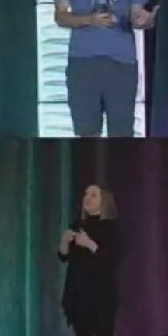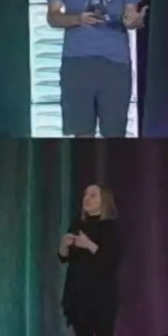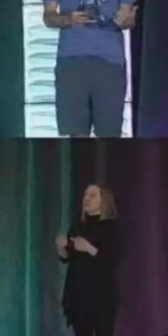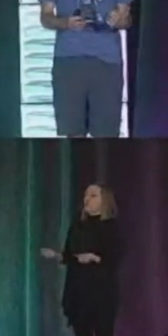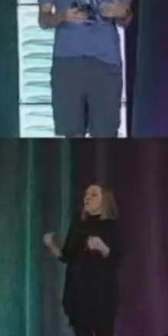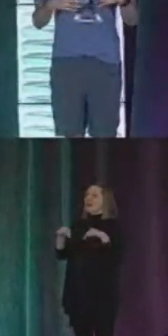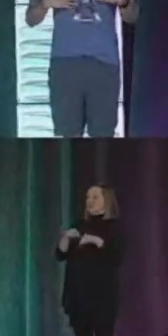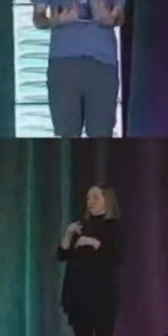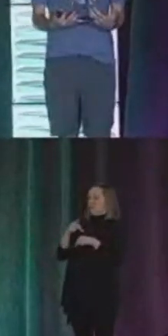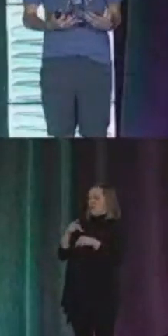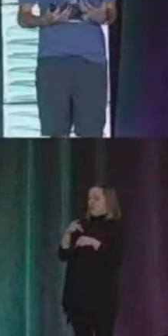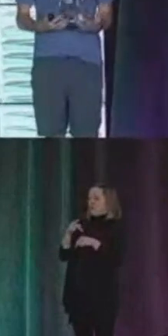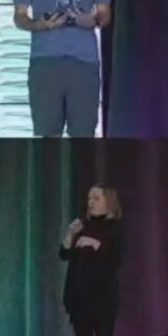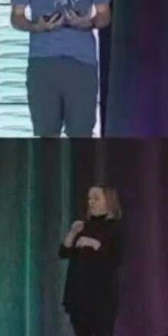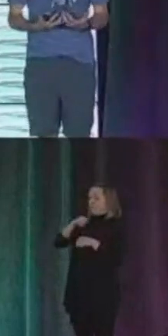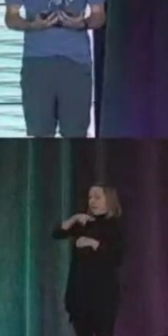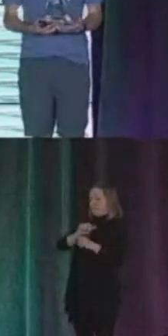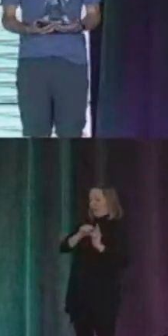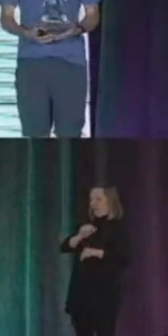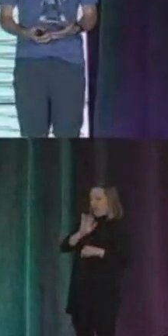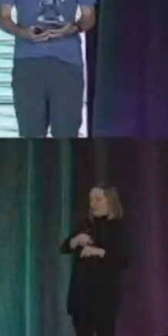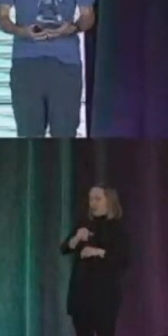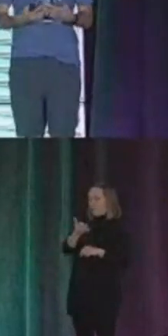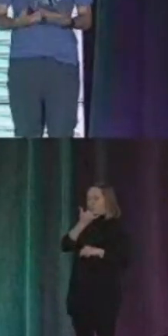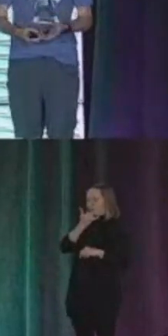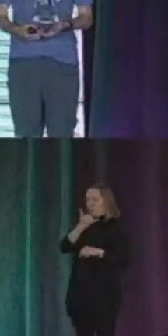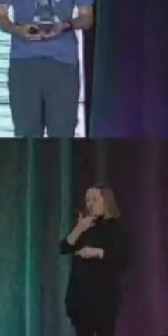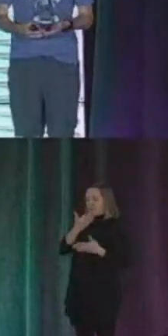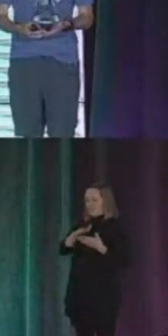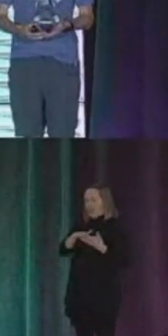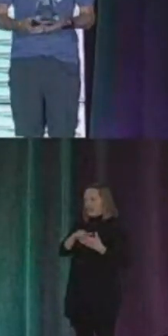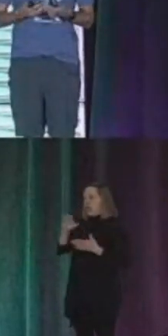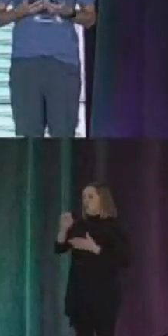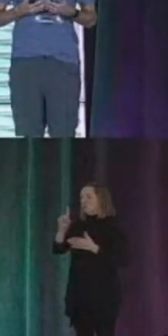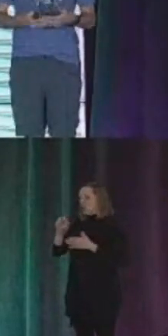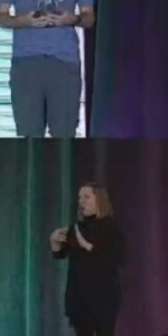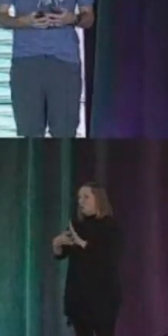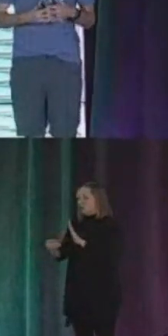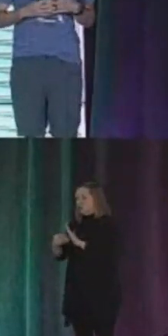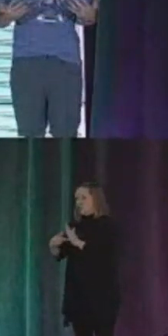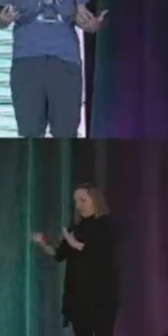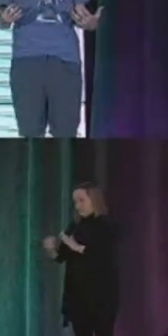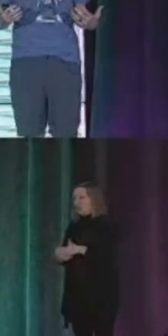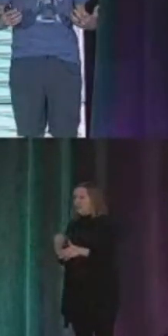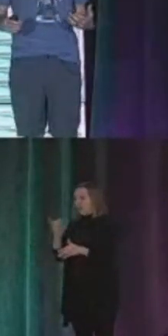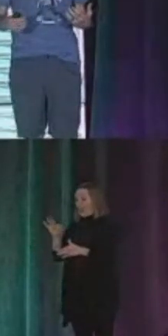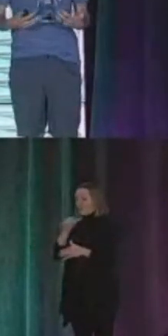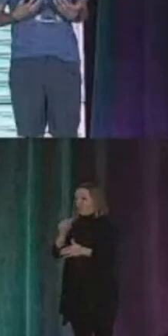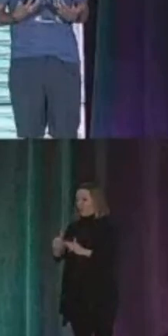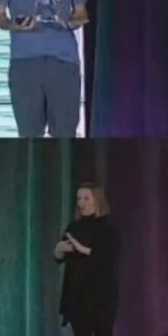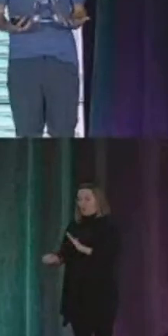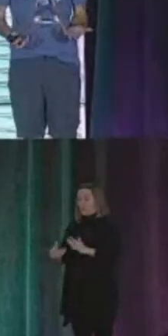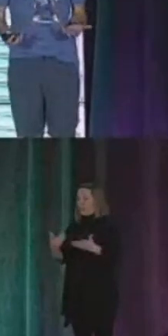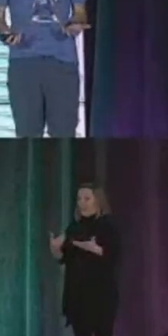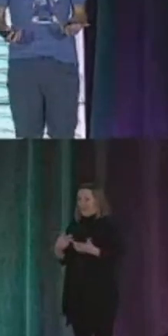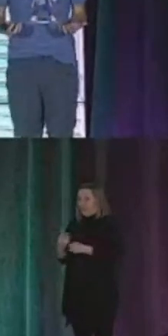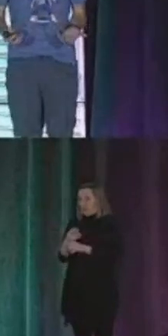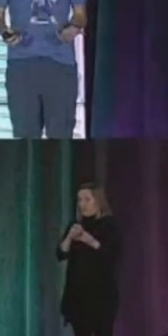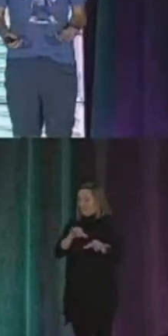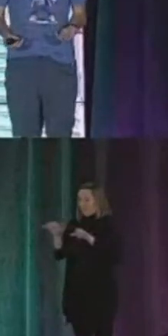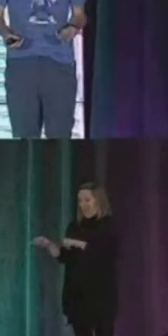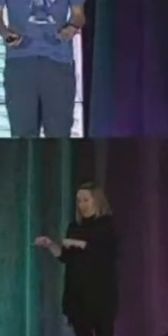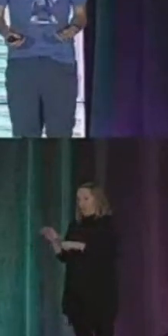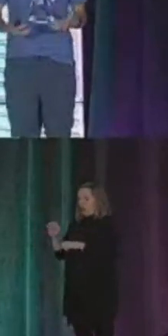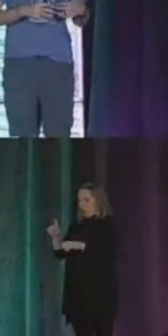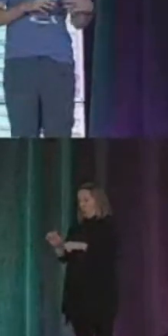PEMPA architecture and rethink what was so bad about that. It was the code duplication. So what if we don't duplicate the code and just use the same code on